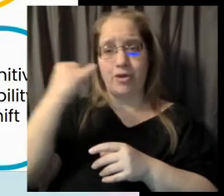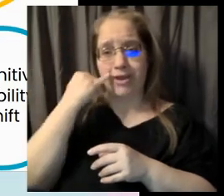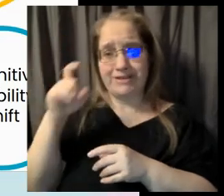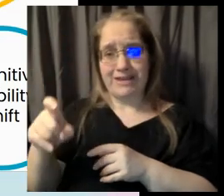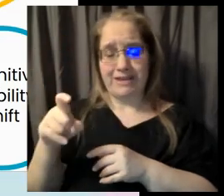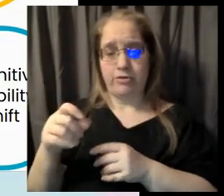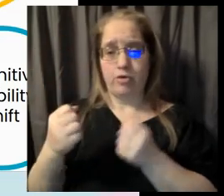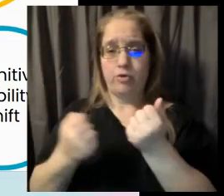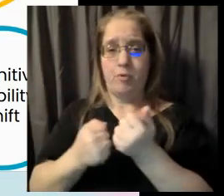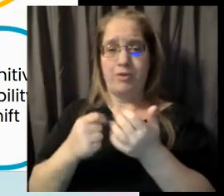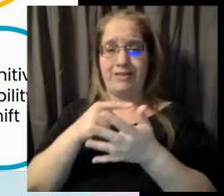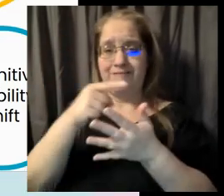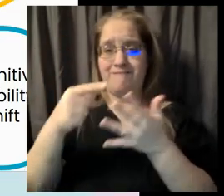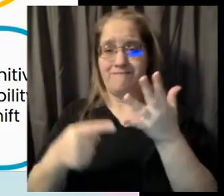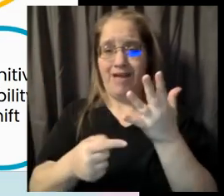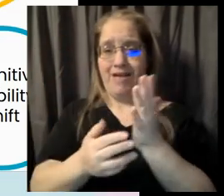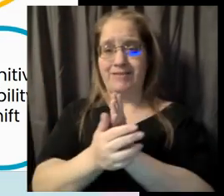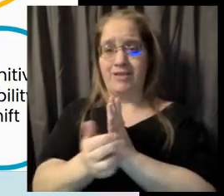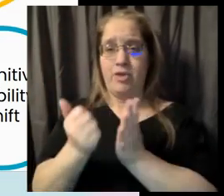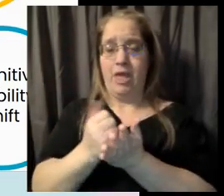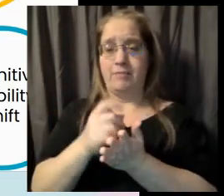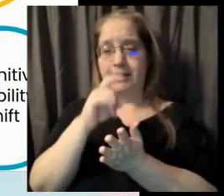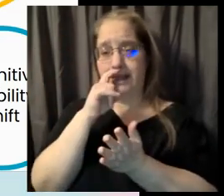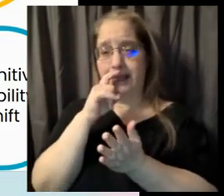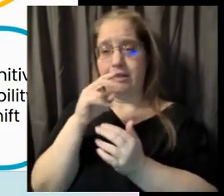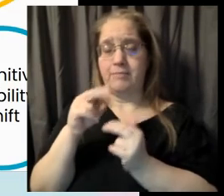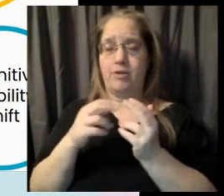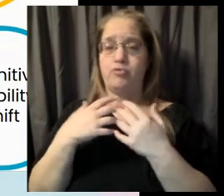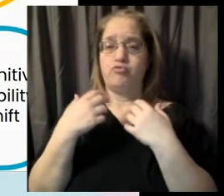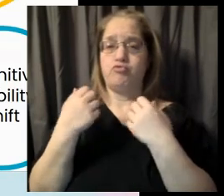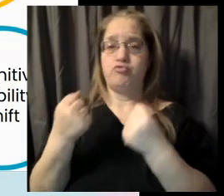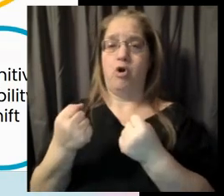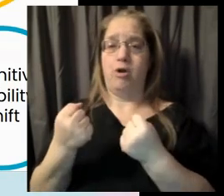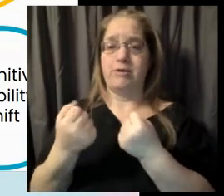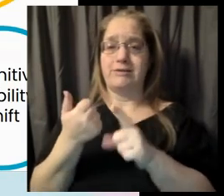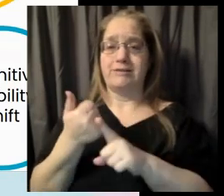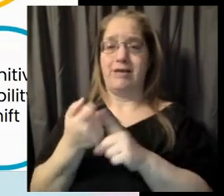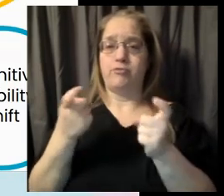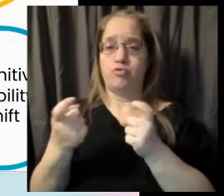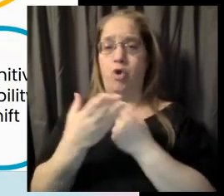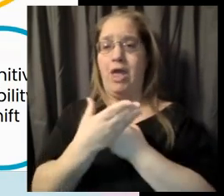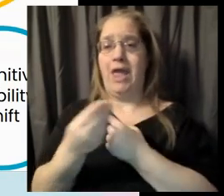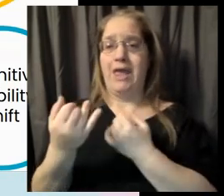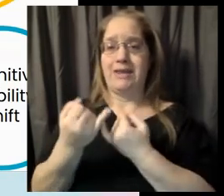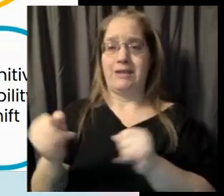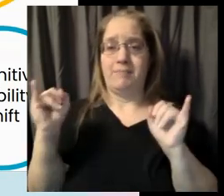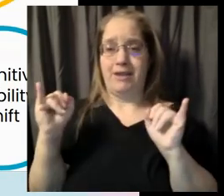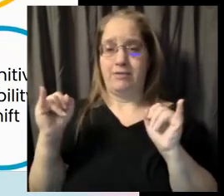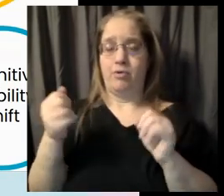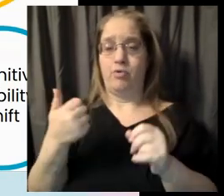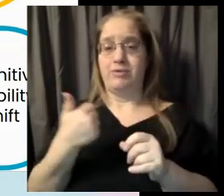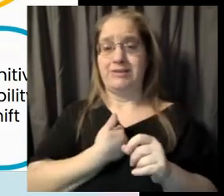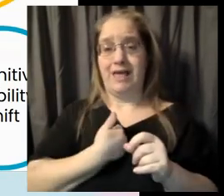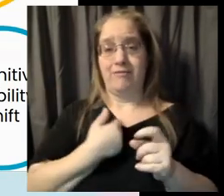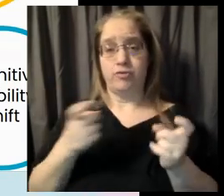these skills, we're helping our children build strong self-control and independence over time. So